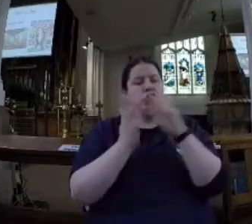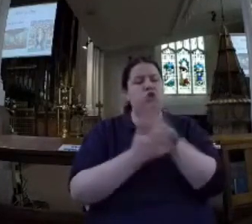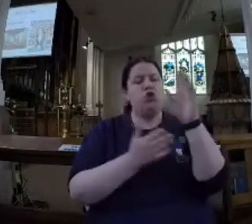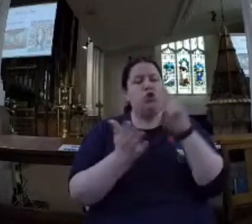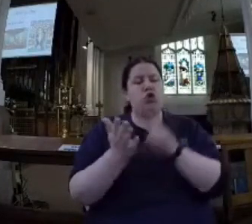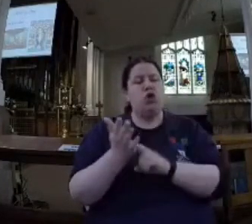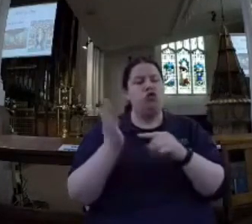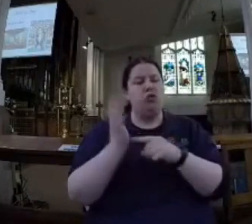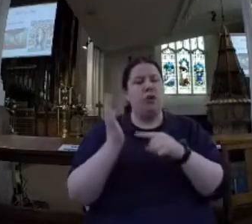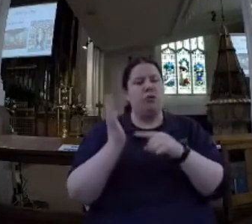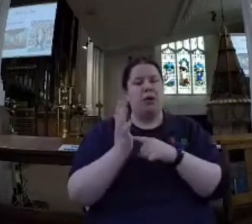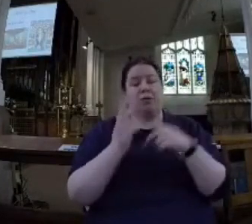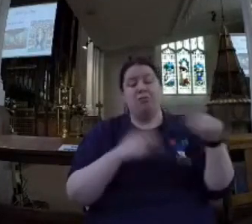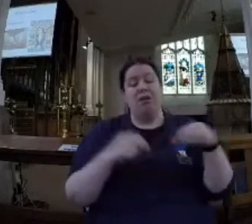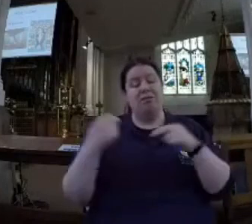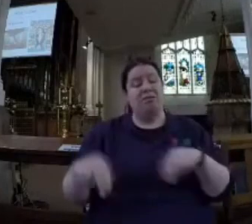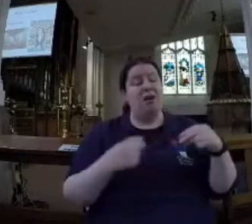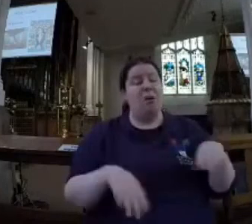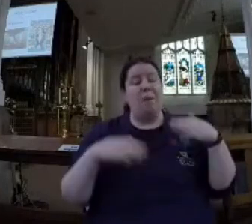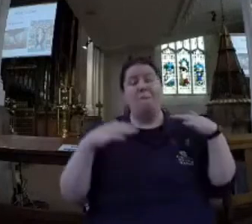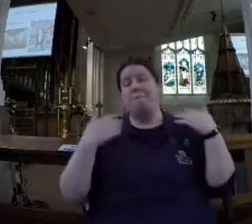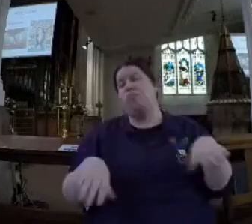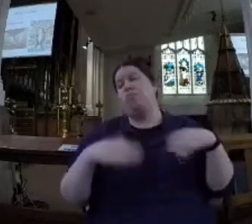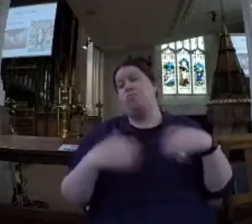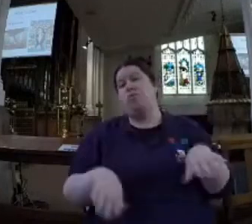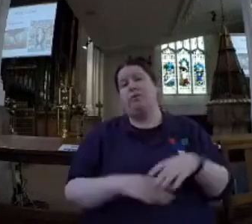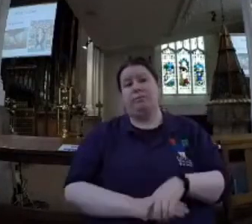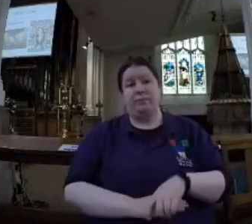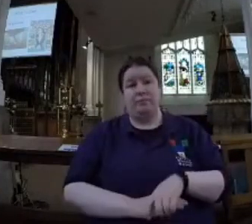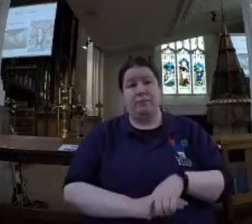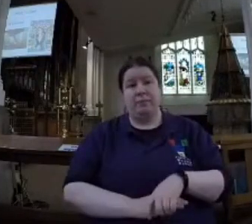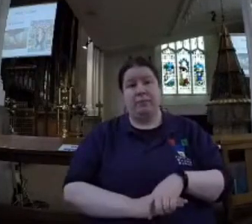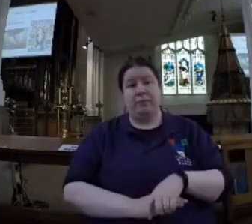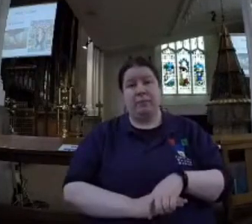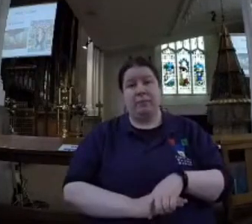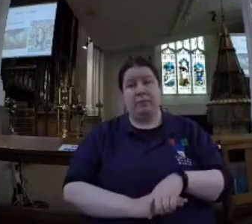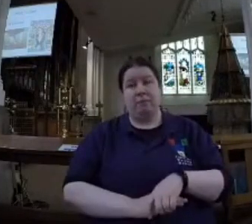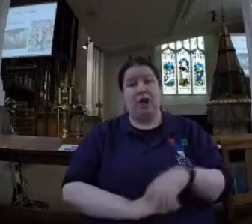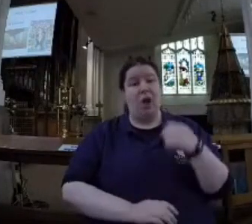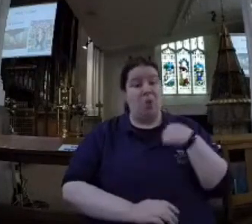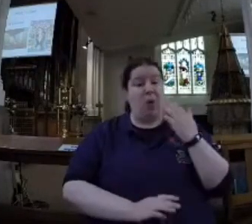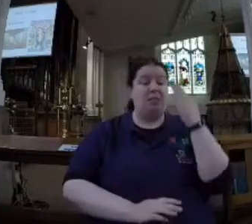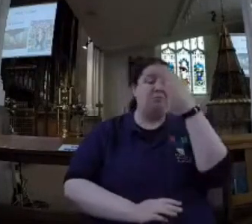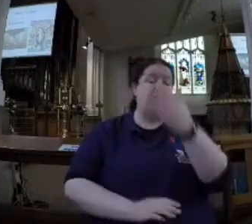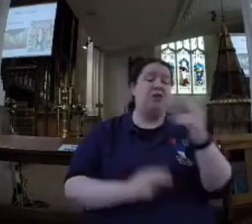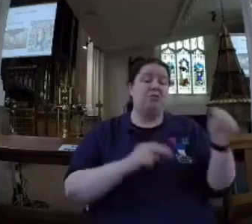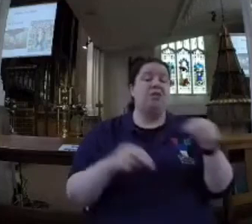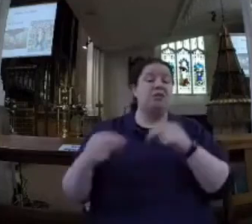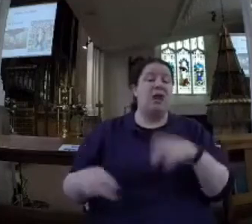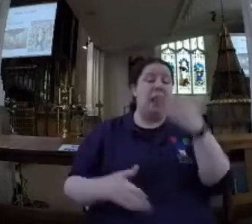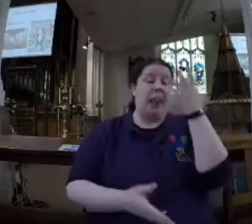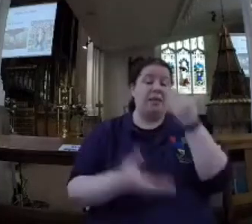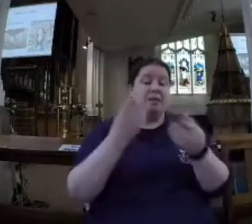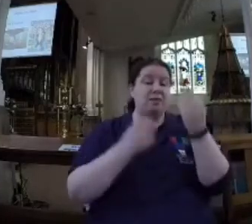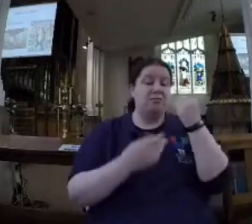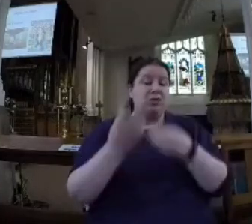an amazing dancer. In fact, I even went to dancing lessons for 2 weeks as a child so I could